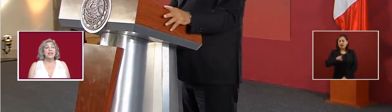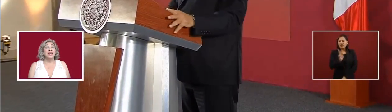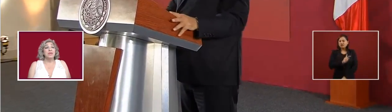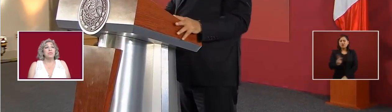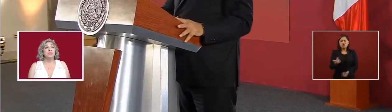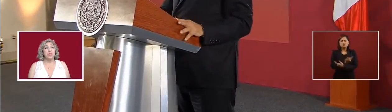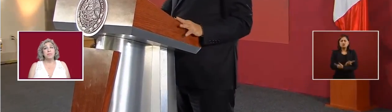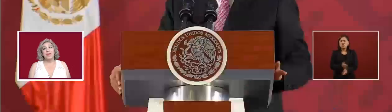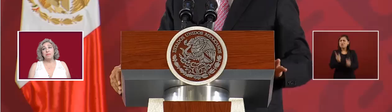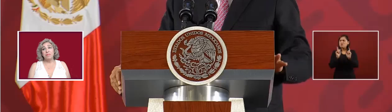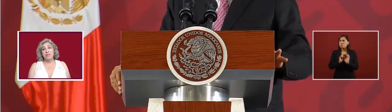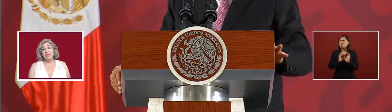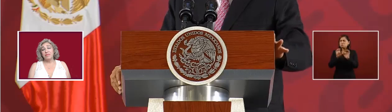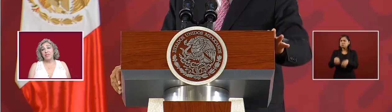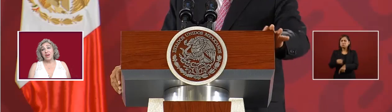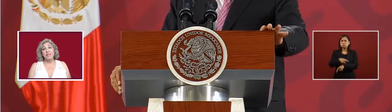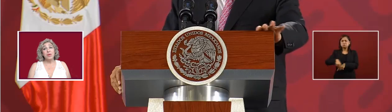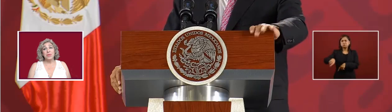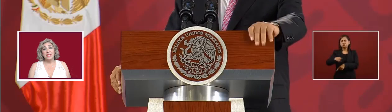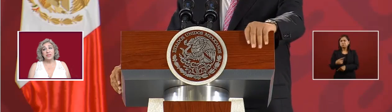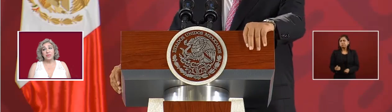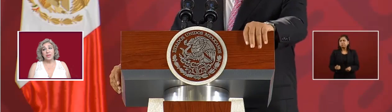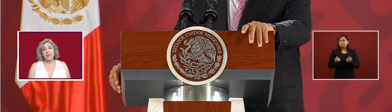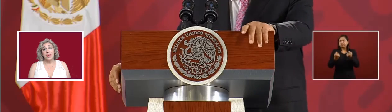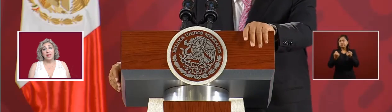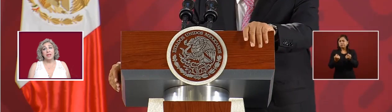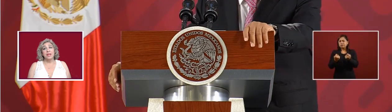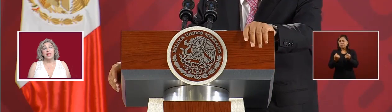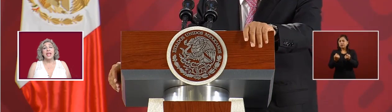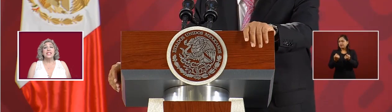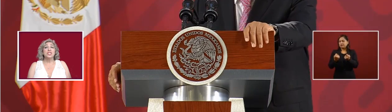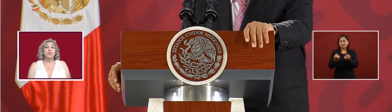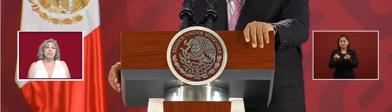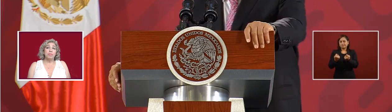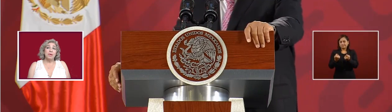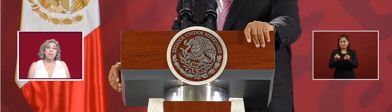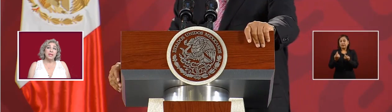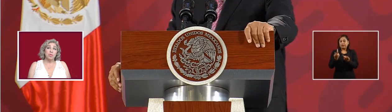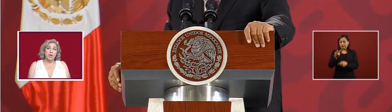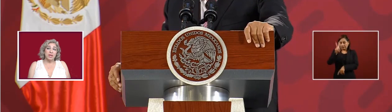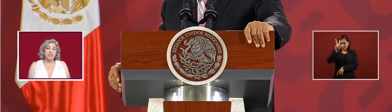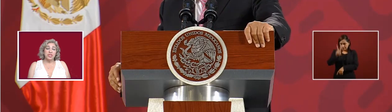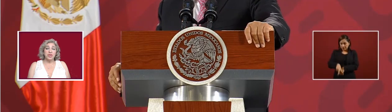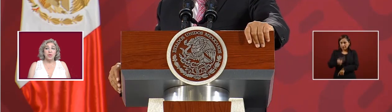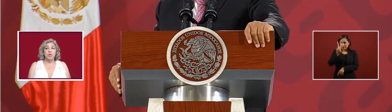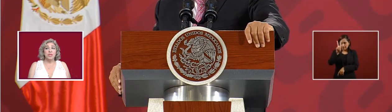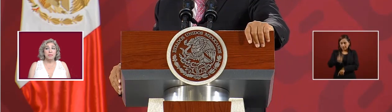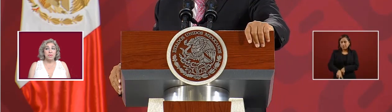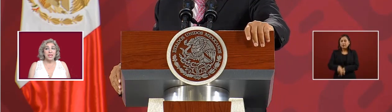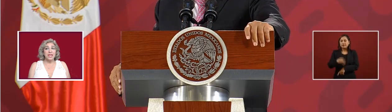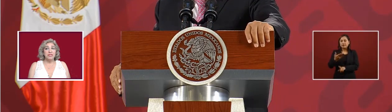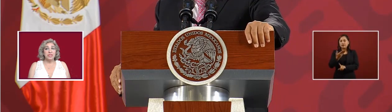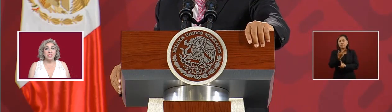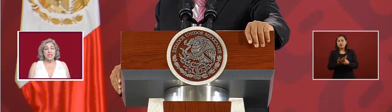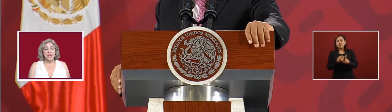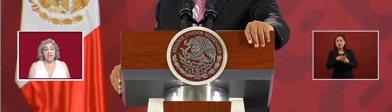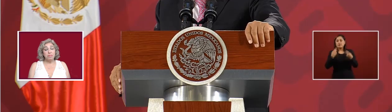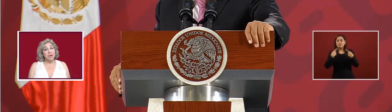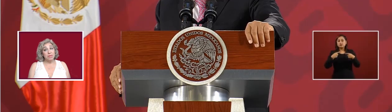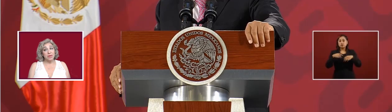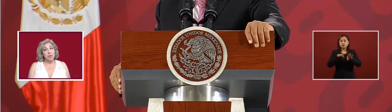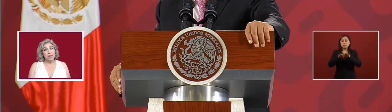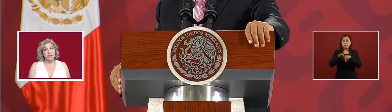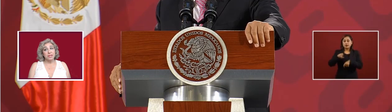it was permitted for everyone to do it and so public workers should only be interested